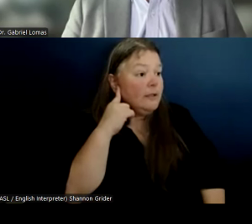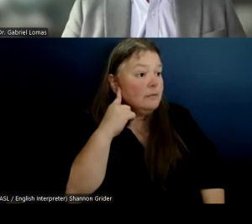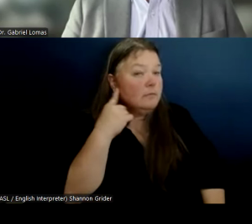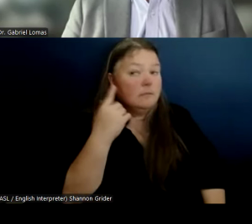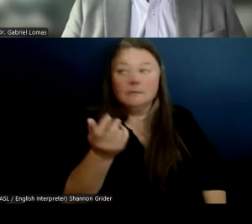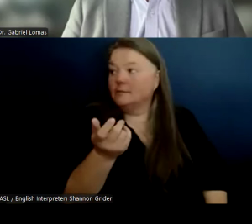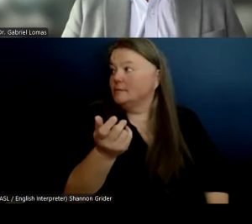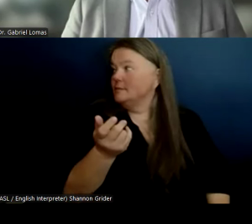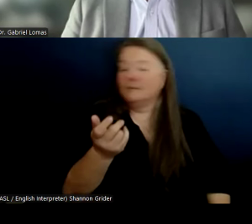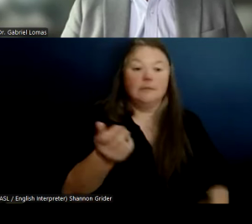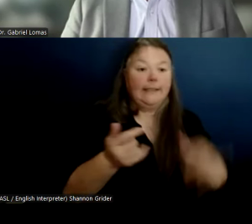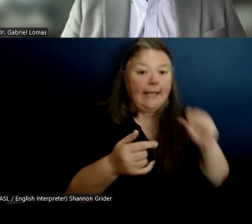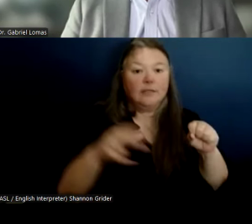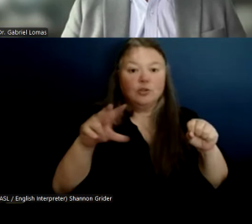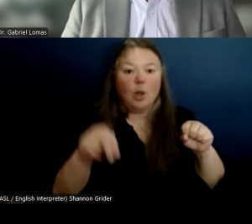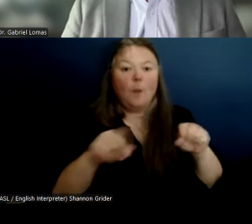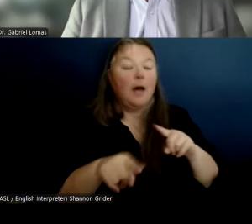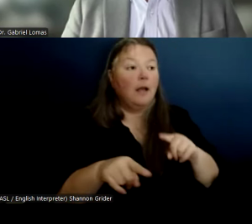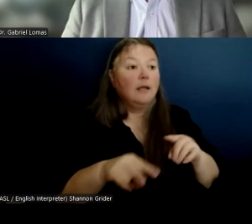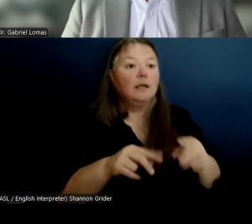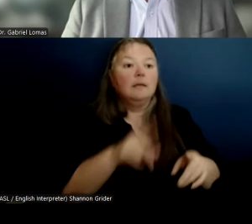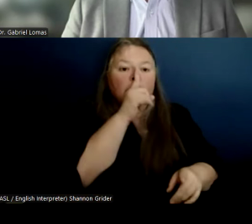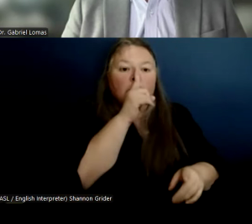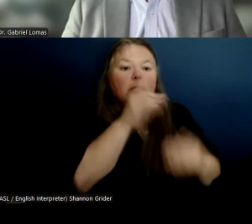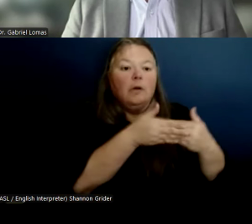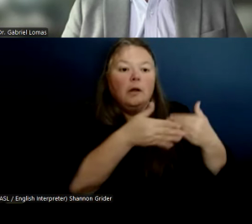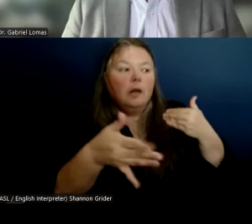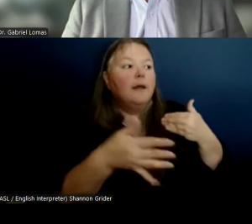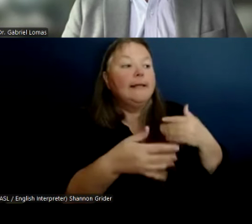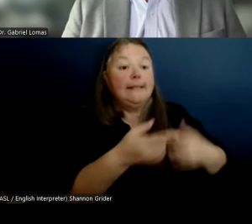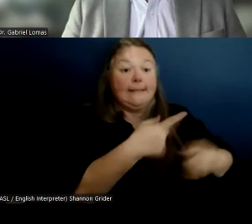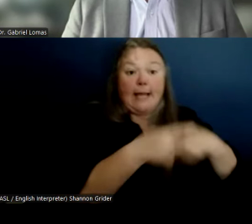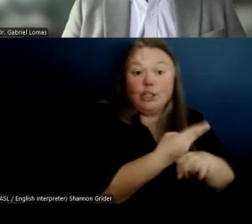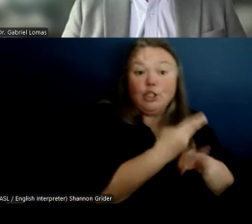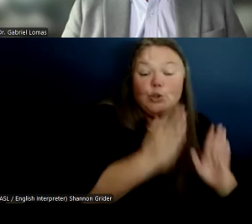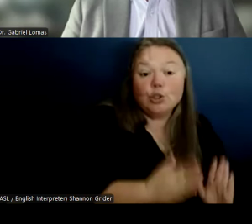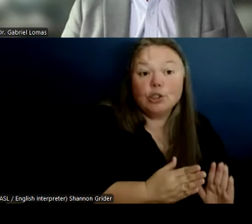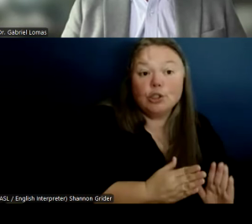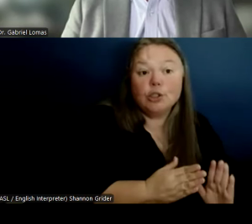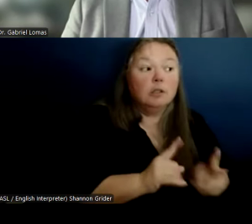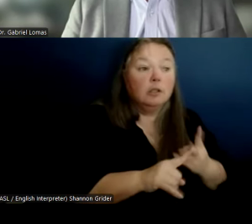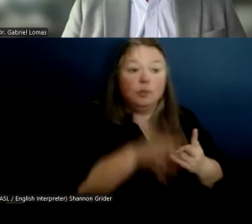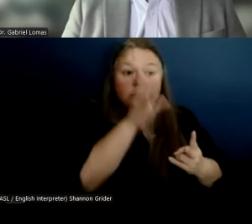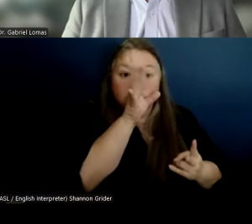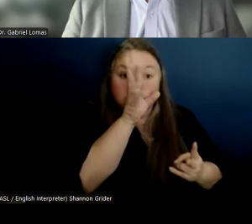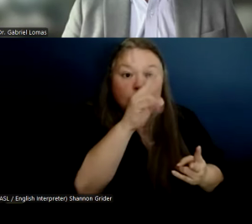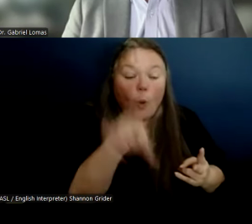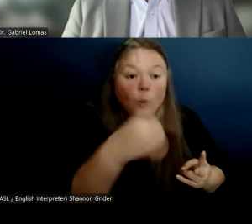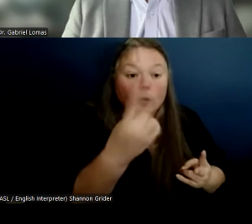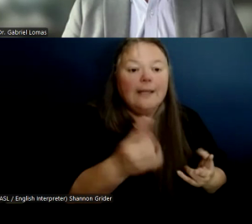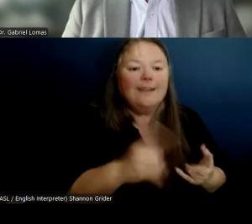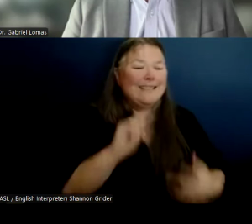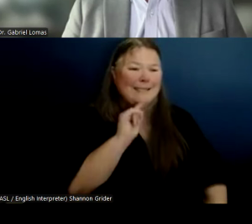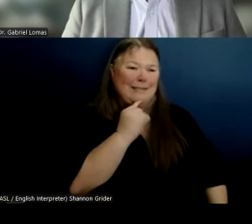information as to people who are sign language users, which would be more helpful in terms of a breakdown, because serious difficulty